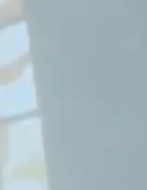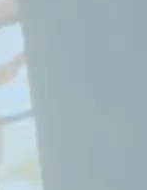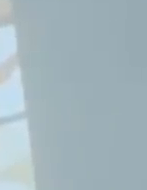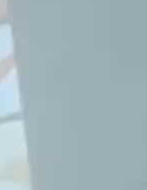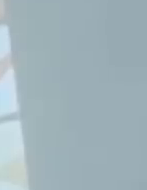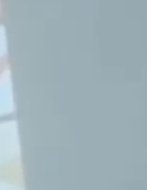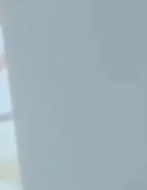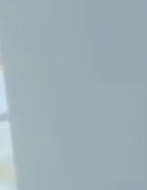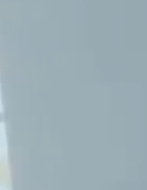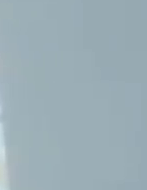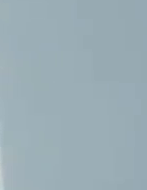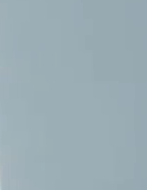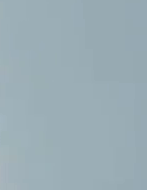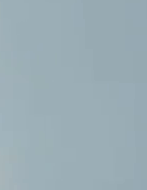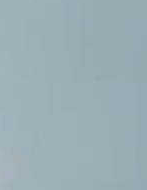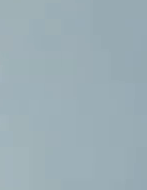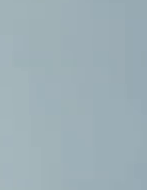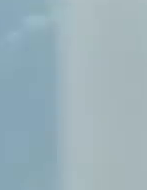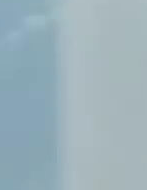Fellowship at church.